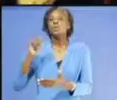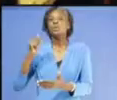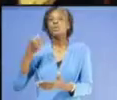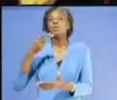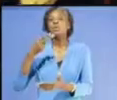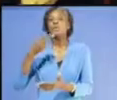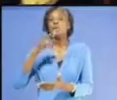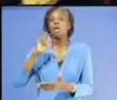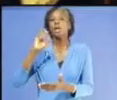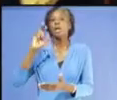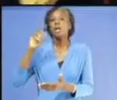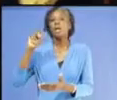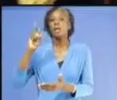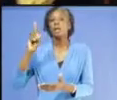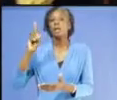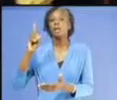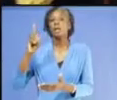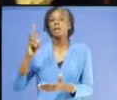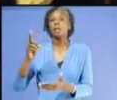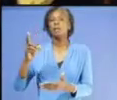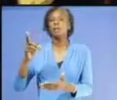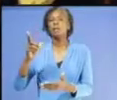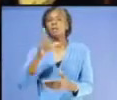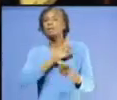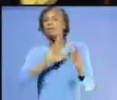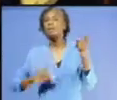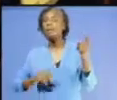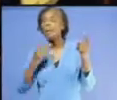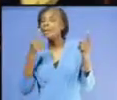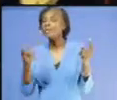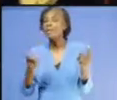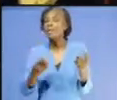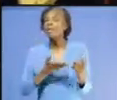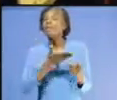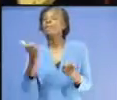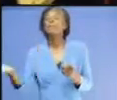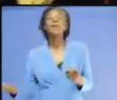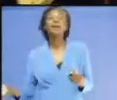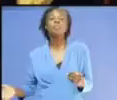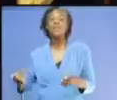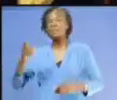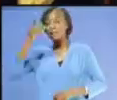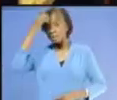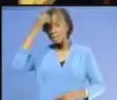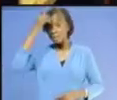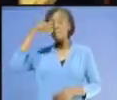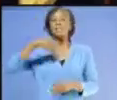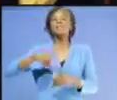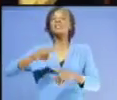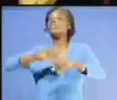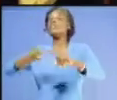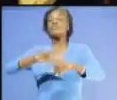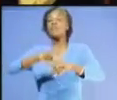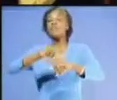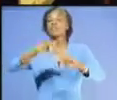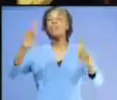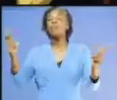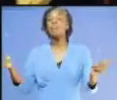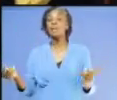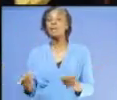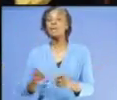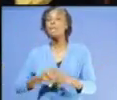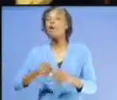God declared that there'll be pestilence in diverse places, but blessed is that